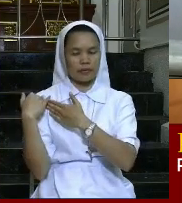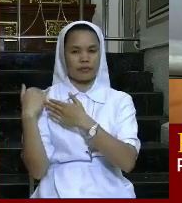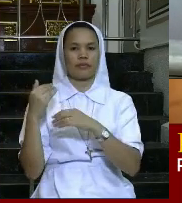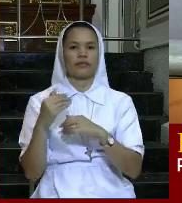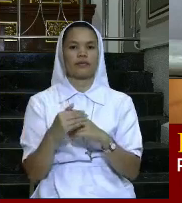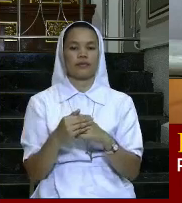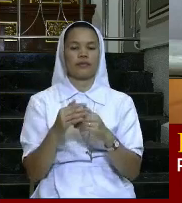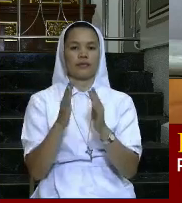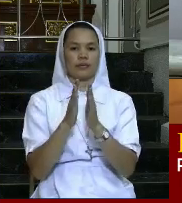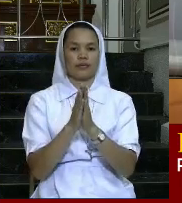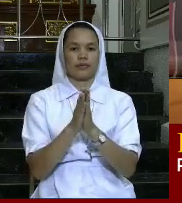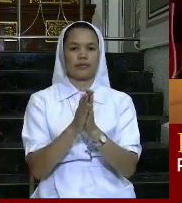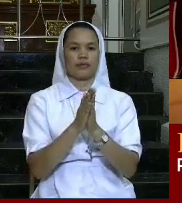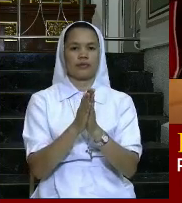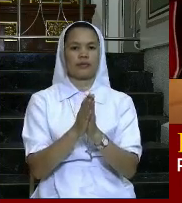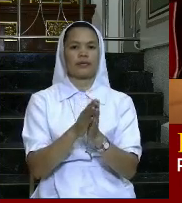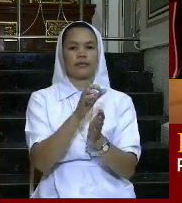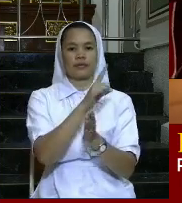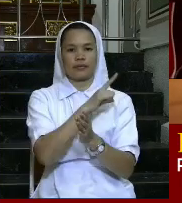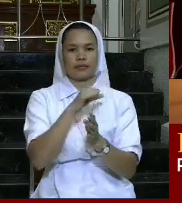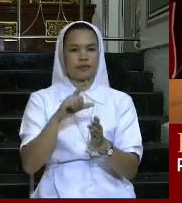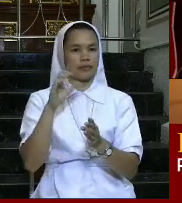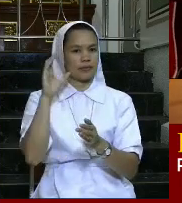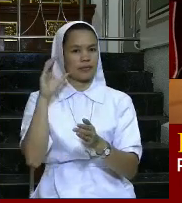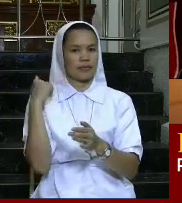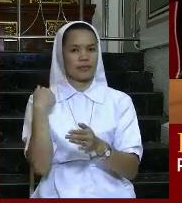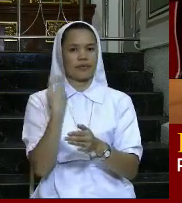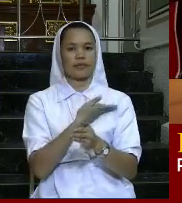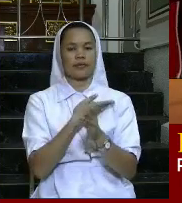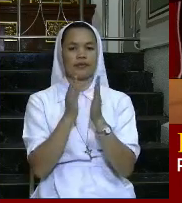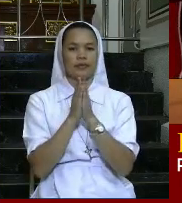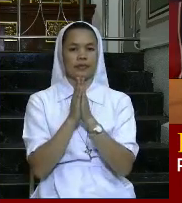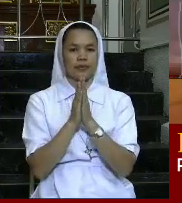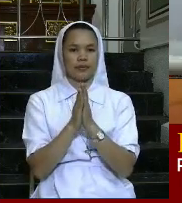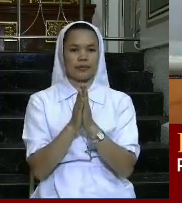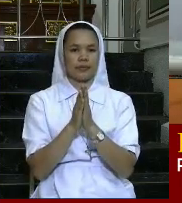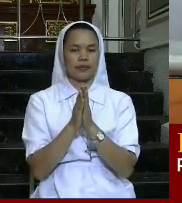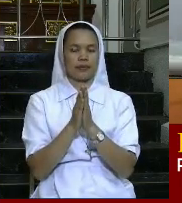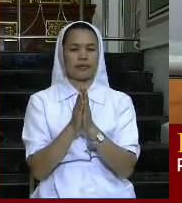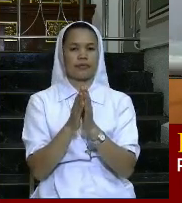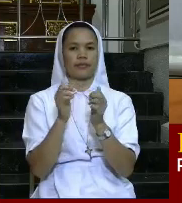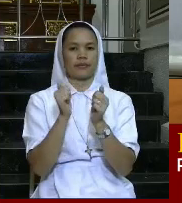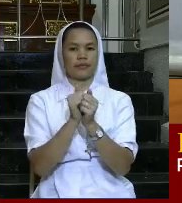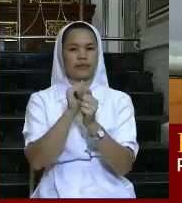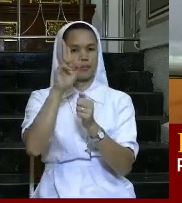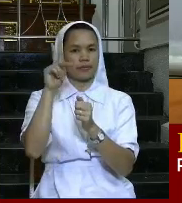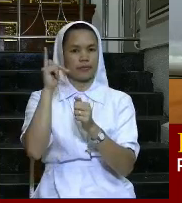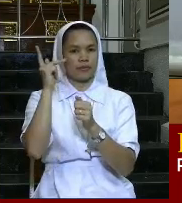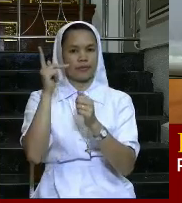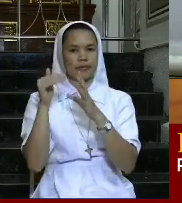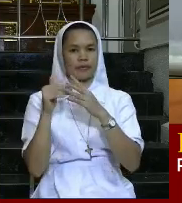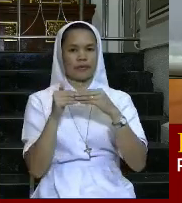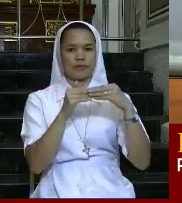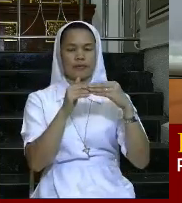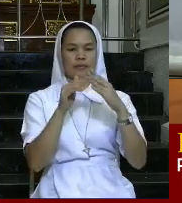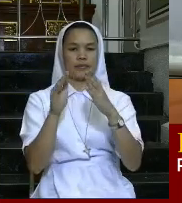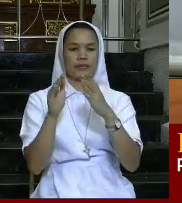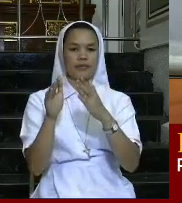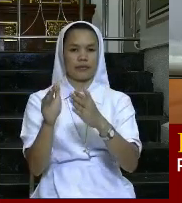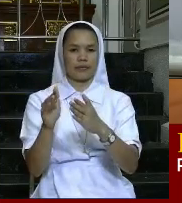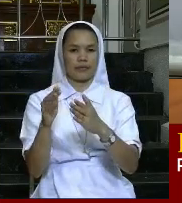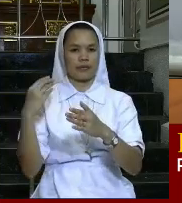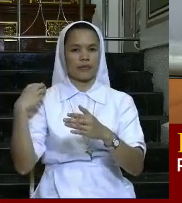burdens. We pray. Lord, hear our prayer. May our political leaders and government